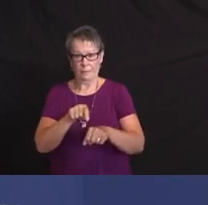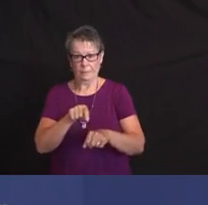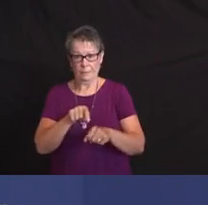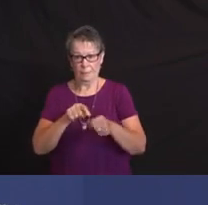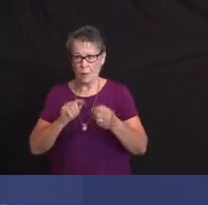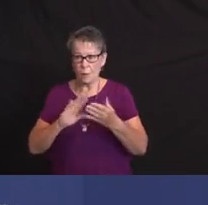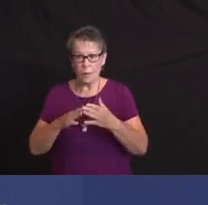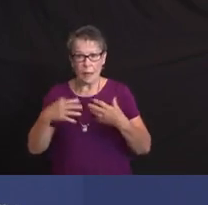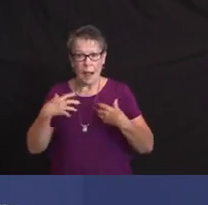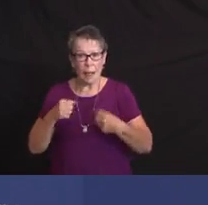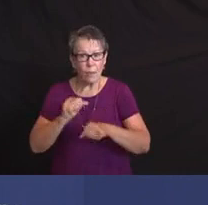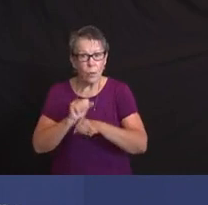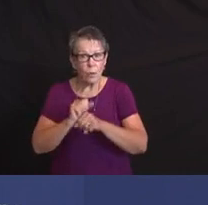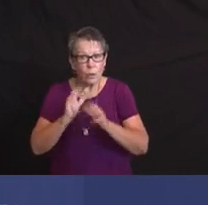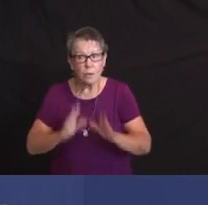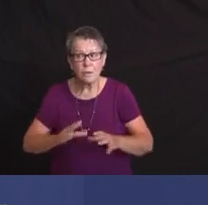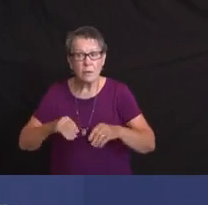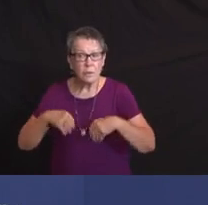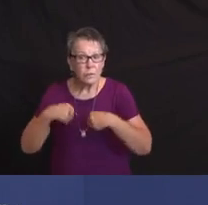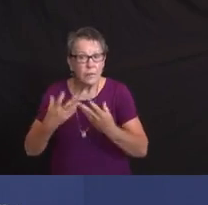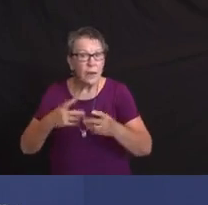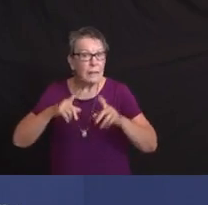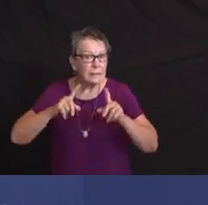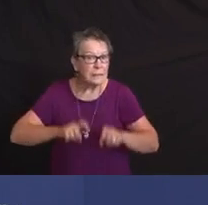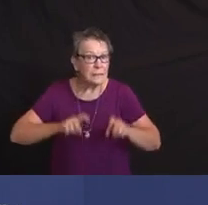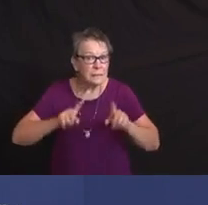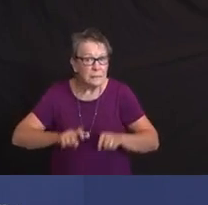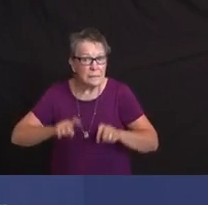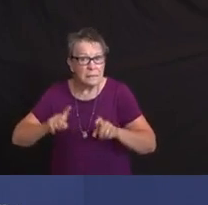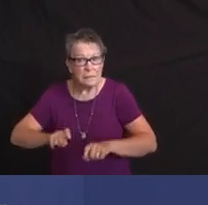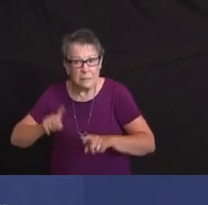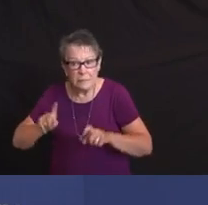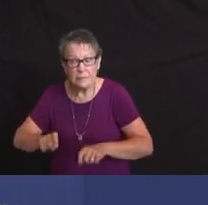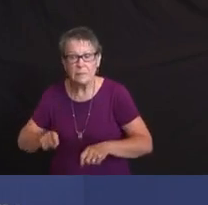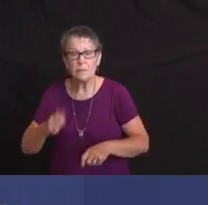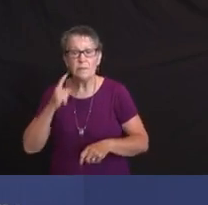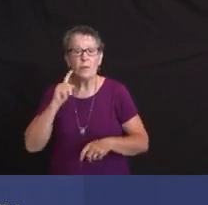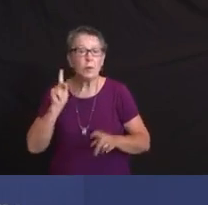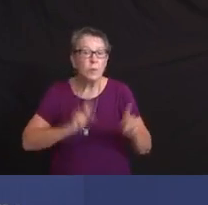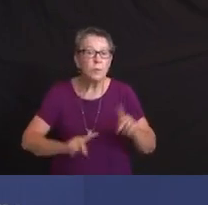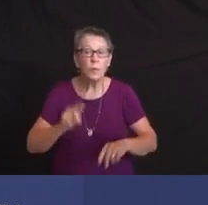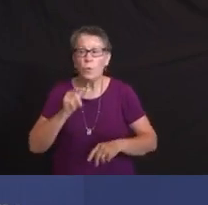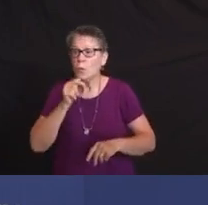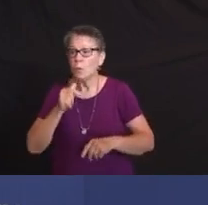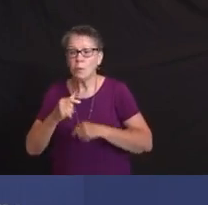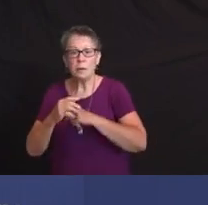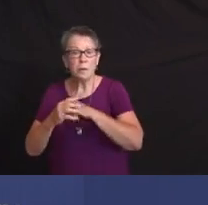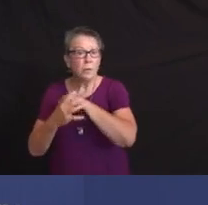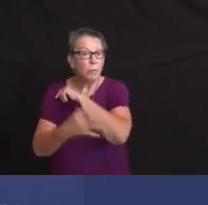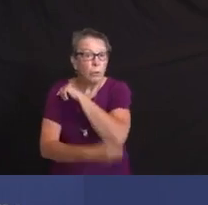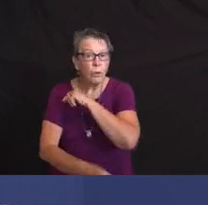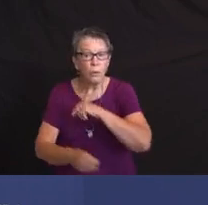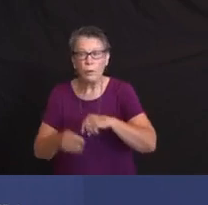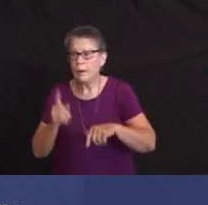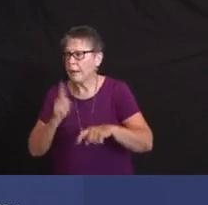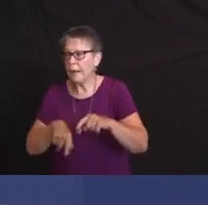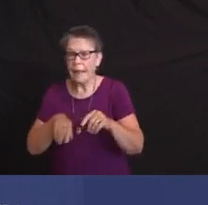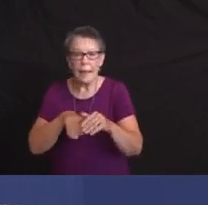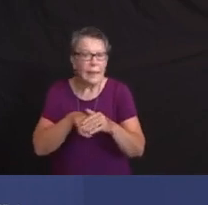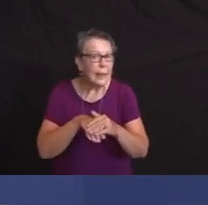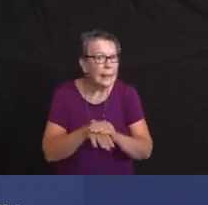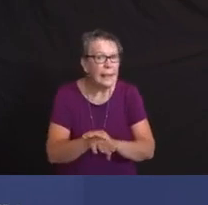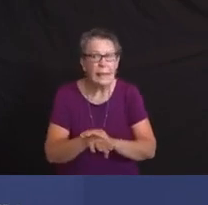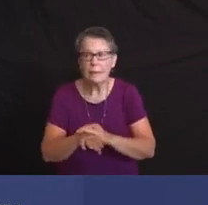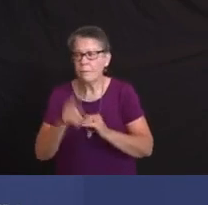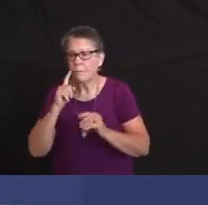to individuals who otherwise may have gone untested, including going into farms to provide testing for seasonal